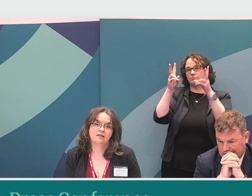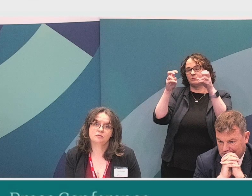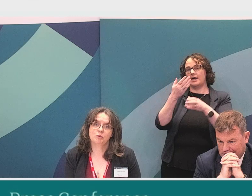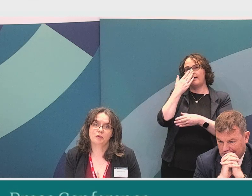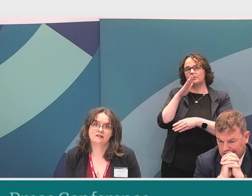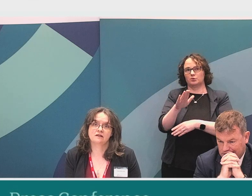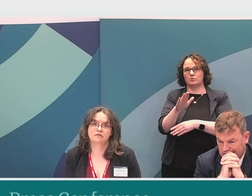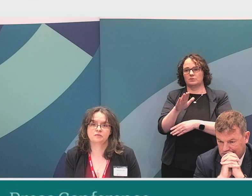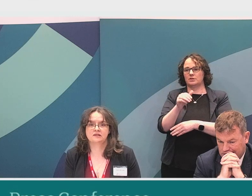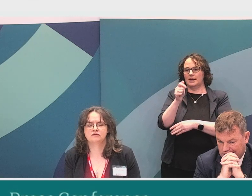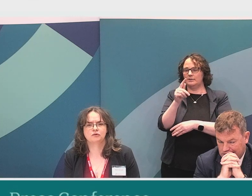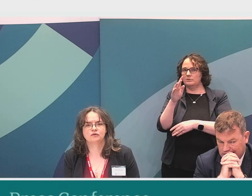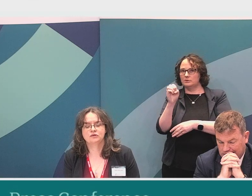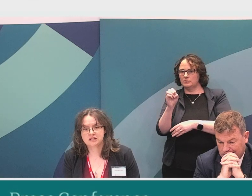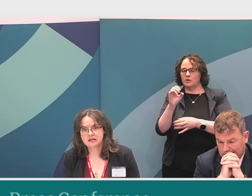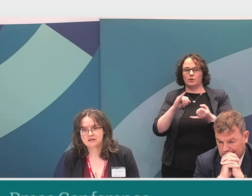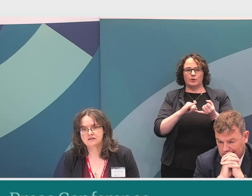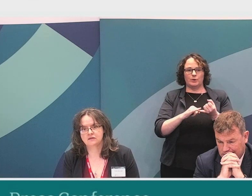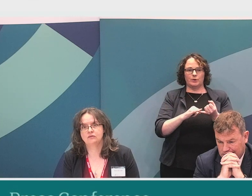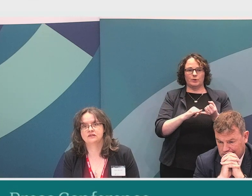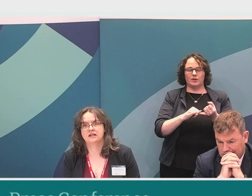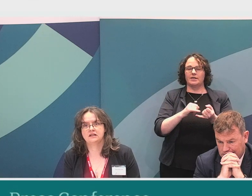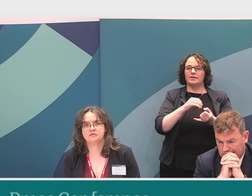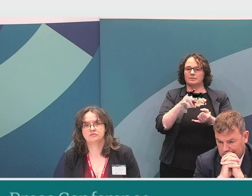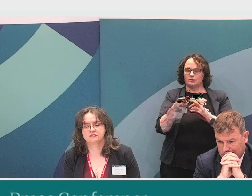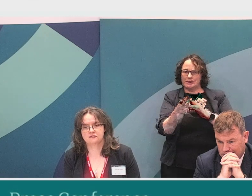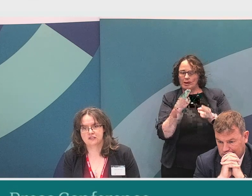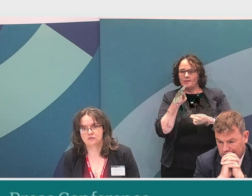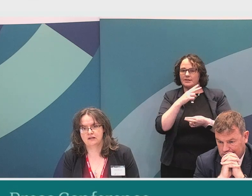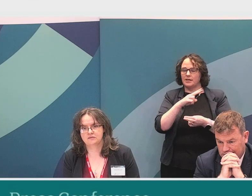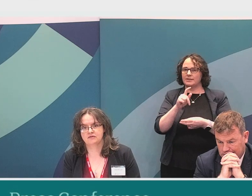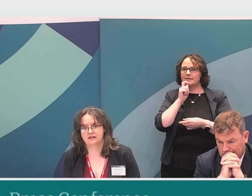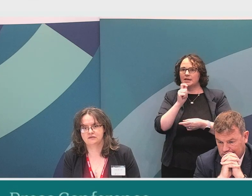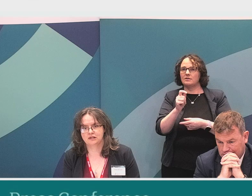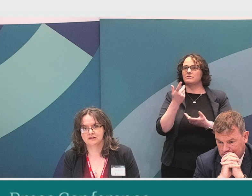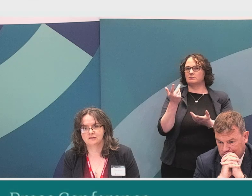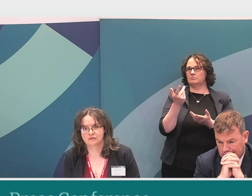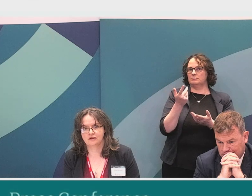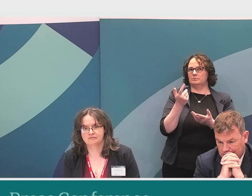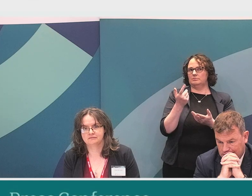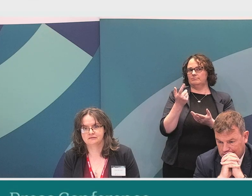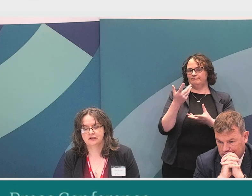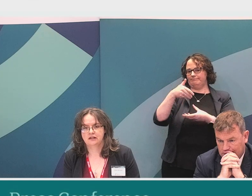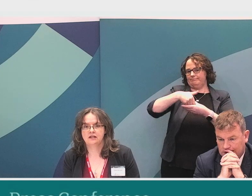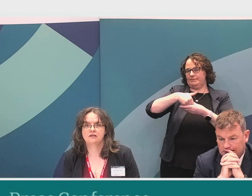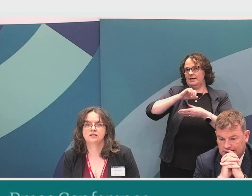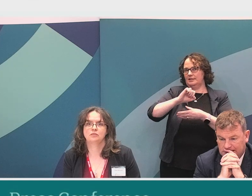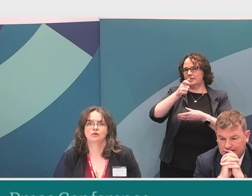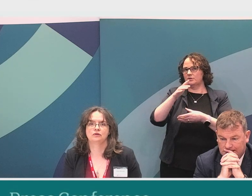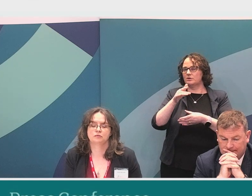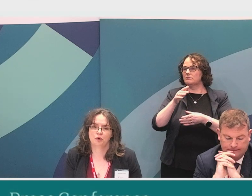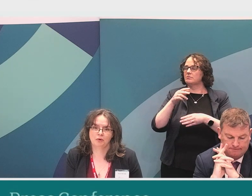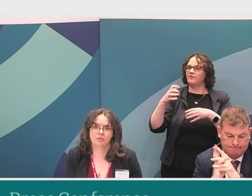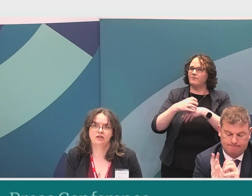This will be based on responses from those who did not disclose any experiences of sexual harassment or violence within the survey. It will contain